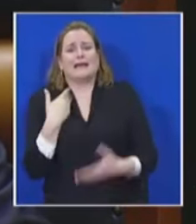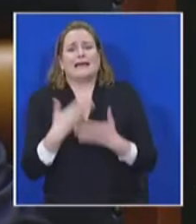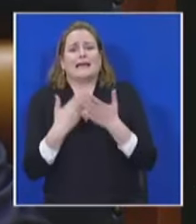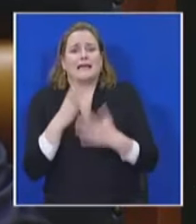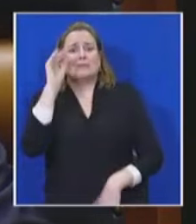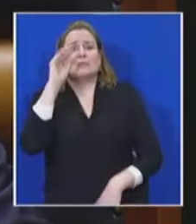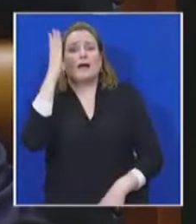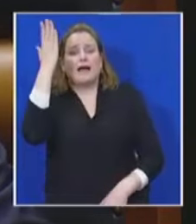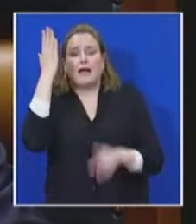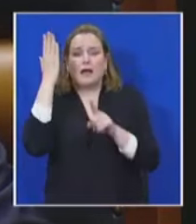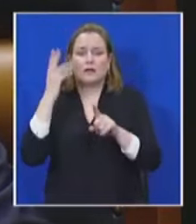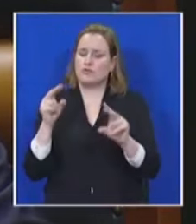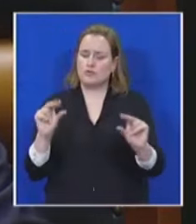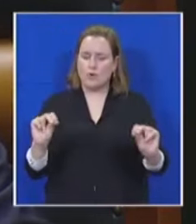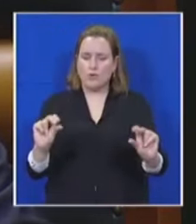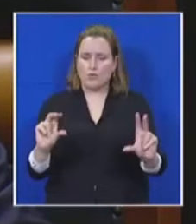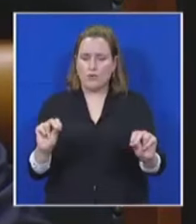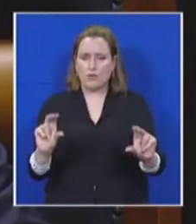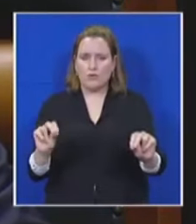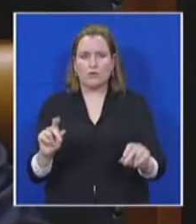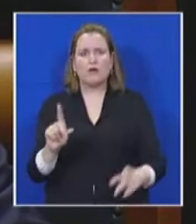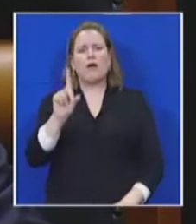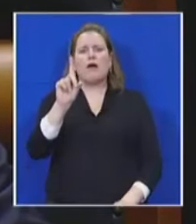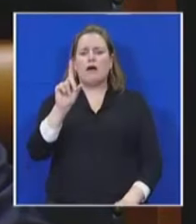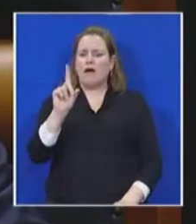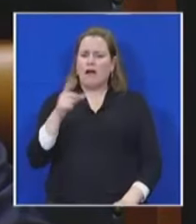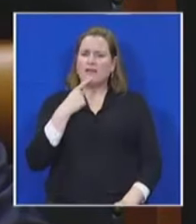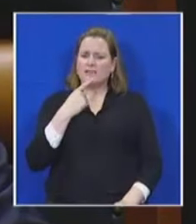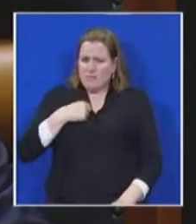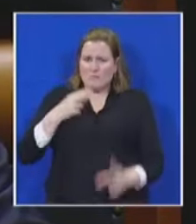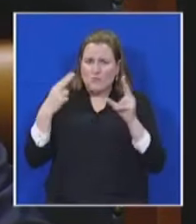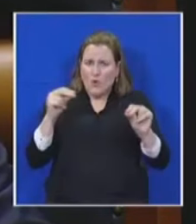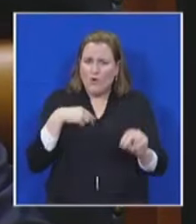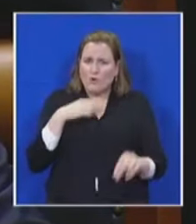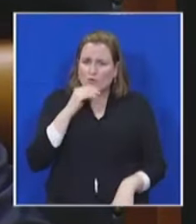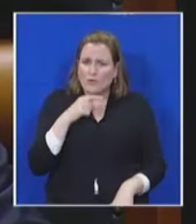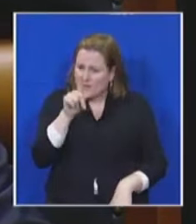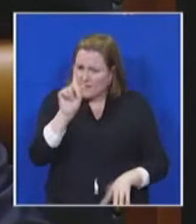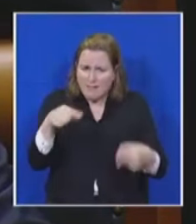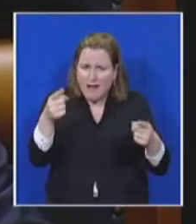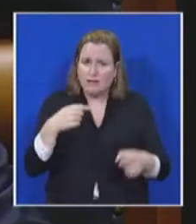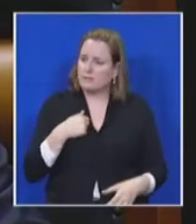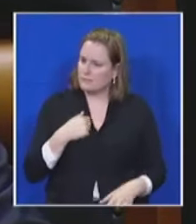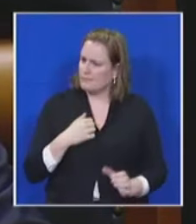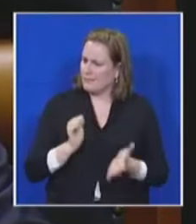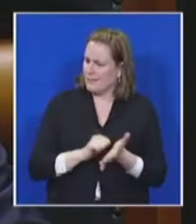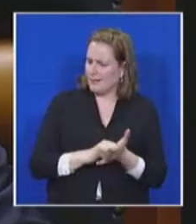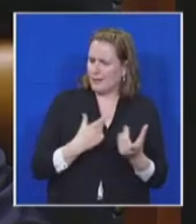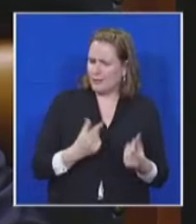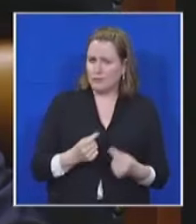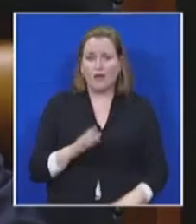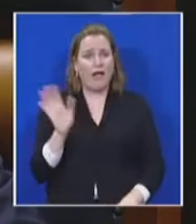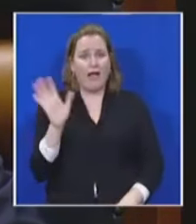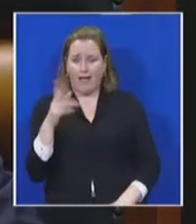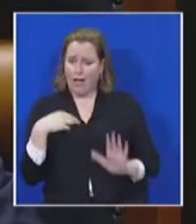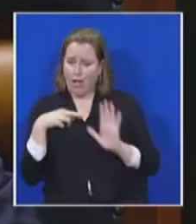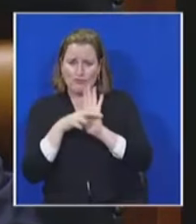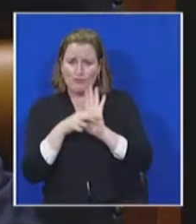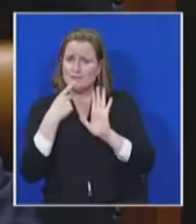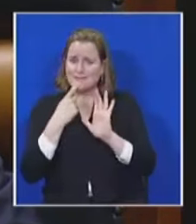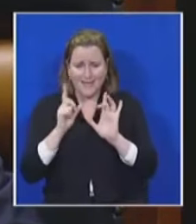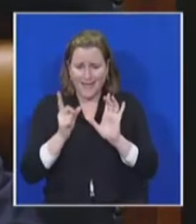No. No, you can't not allow me to speak. I can. honorable No, you member. can't. It's not allowed in the rules. I have a right